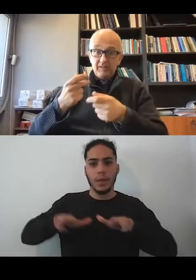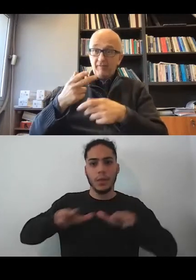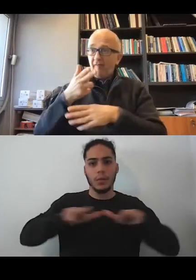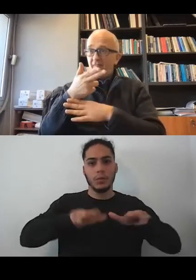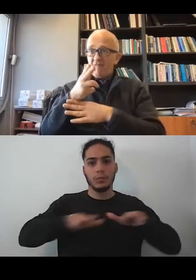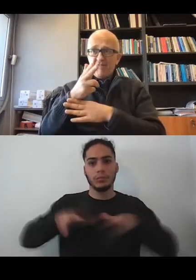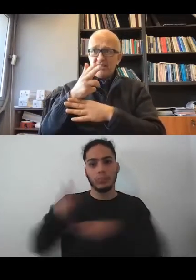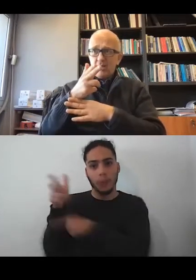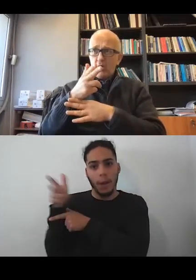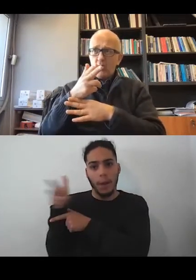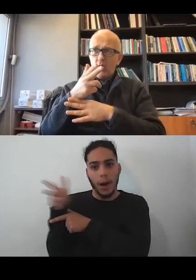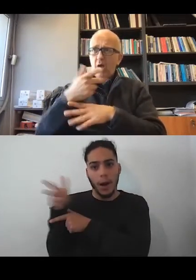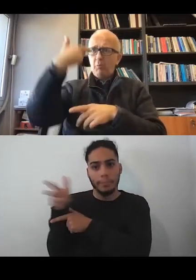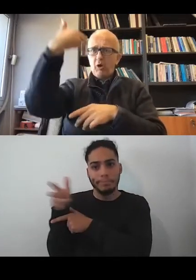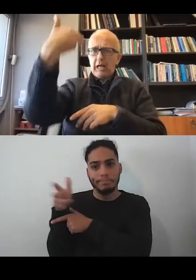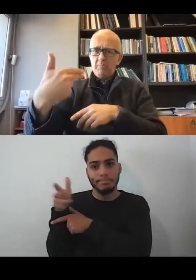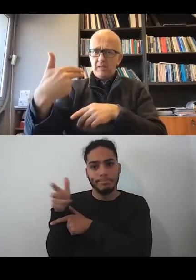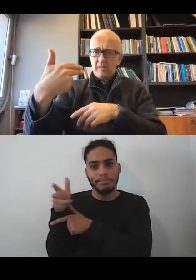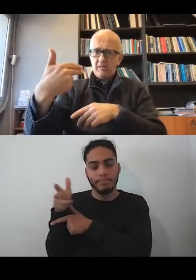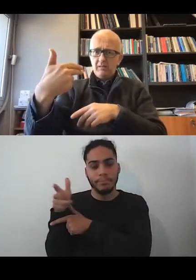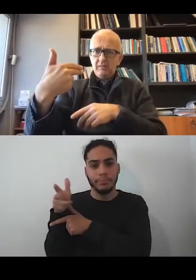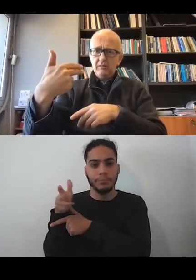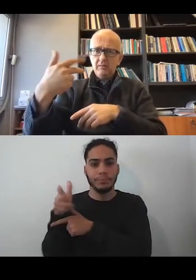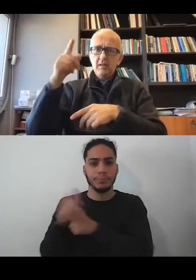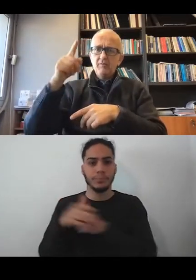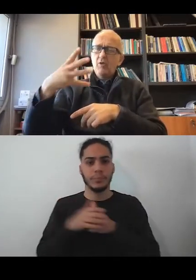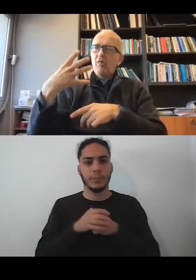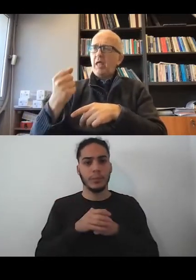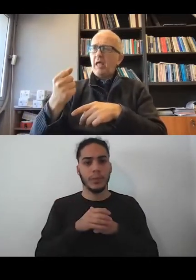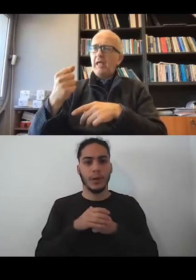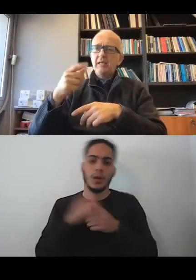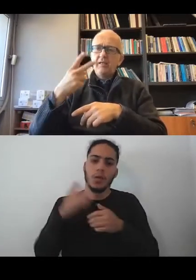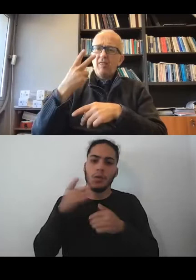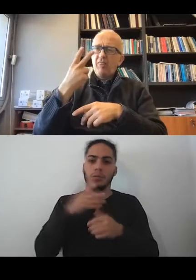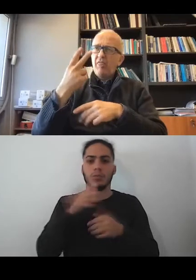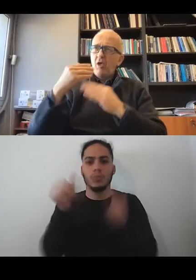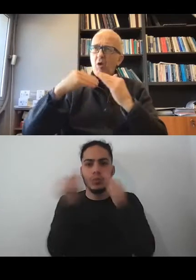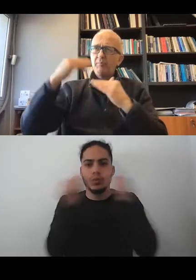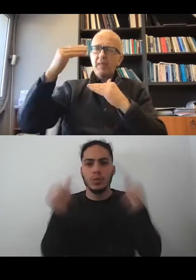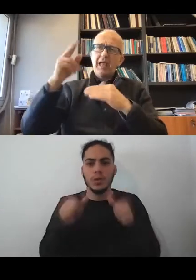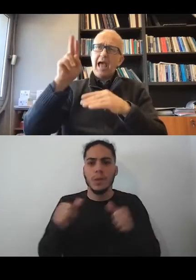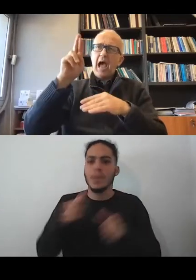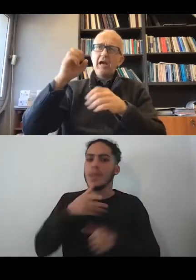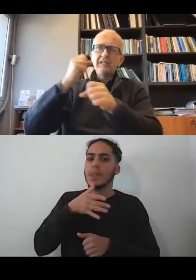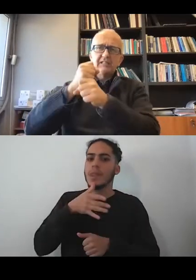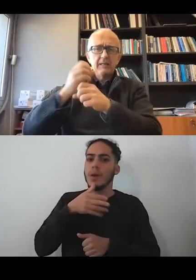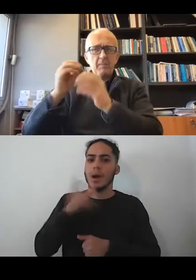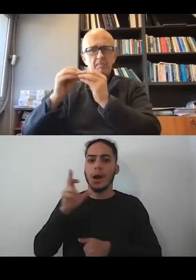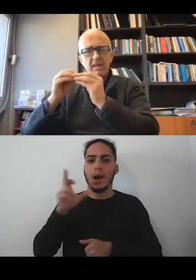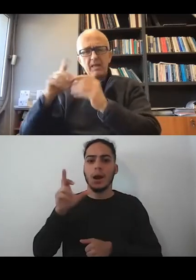cameras, RGB color cameras, and depth cameras,